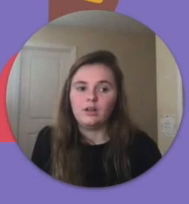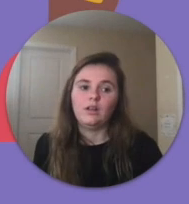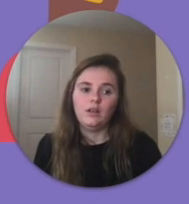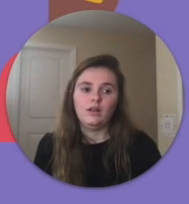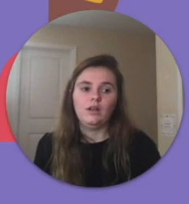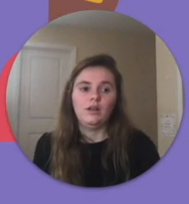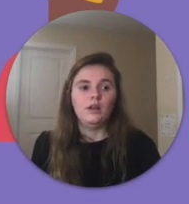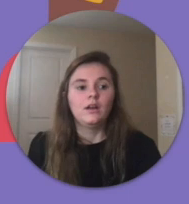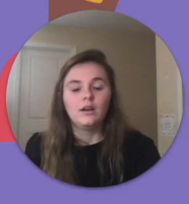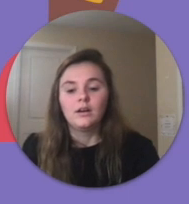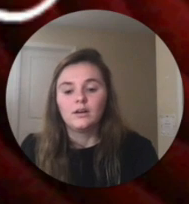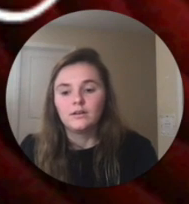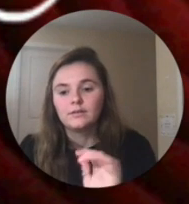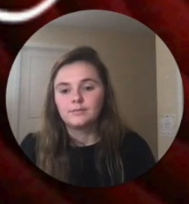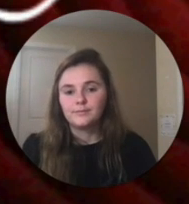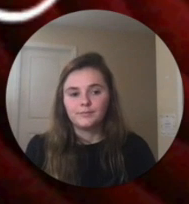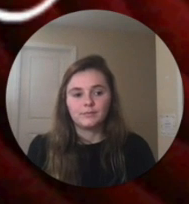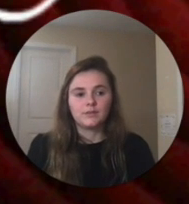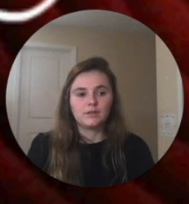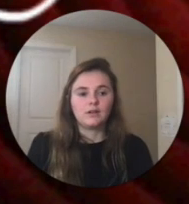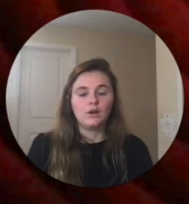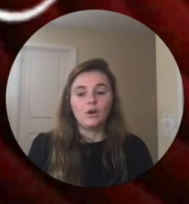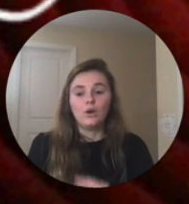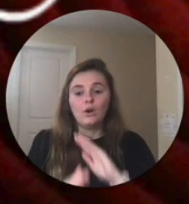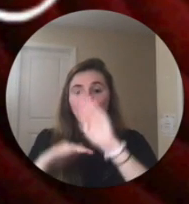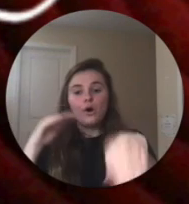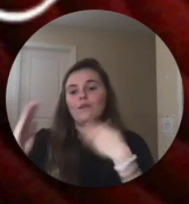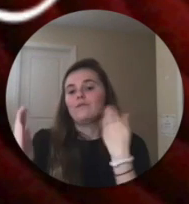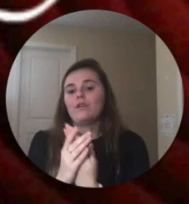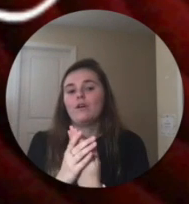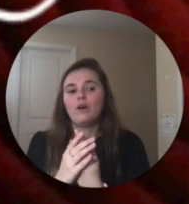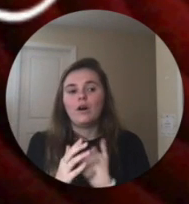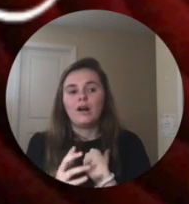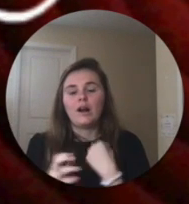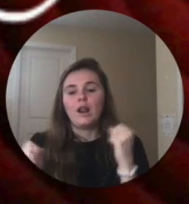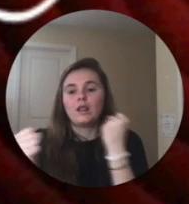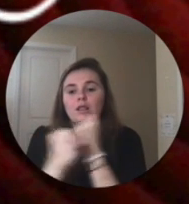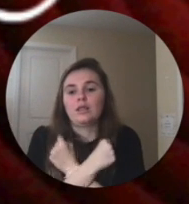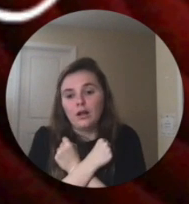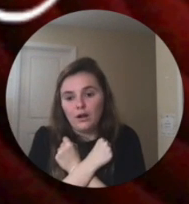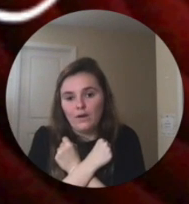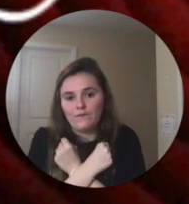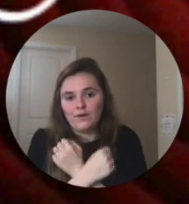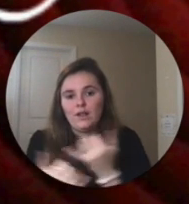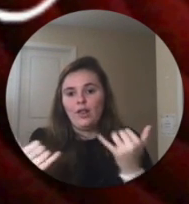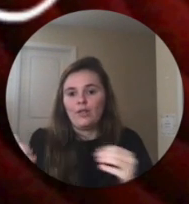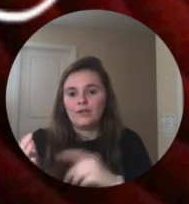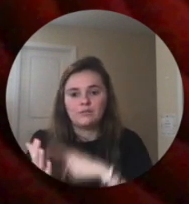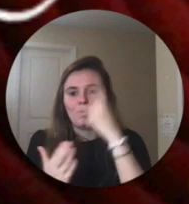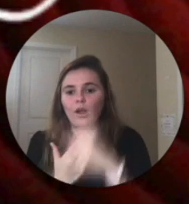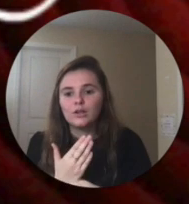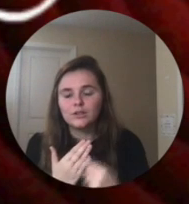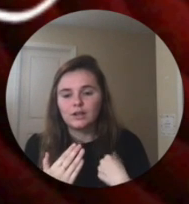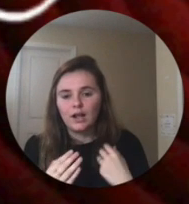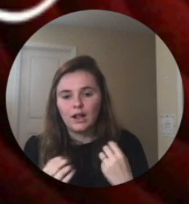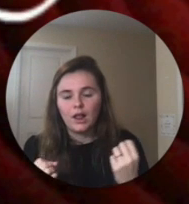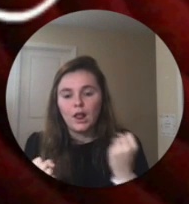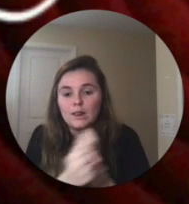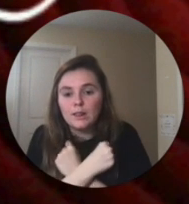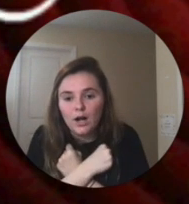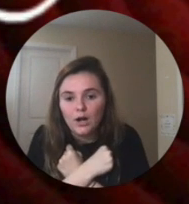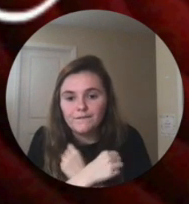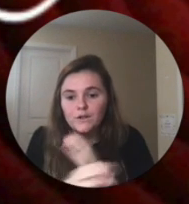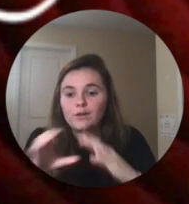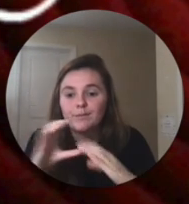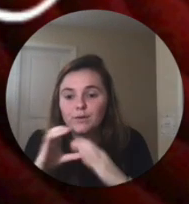he was going to be interested in them. So overall, I loved this project